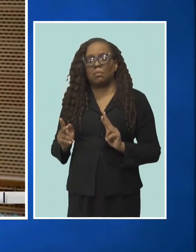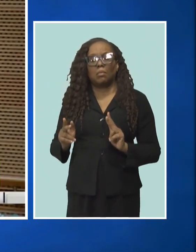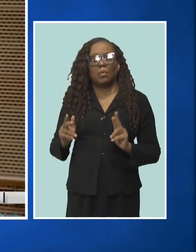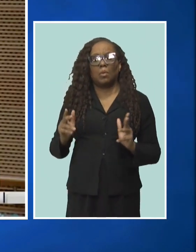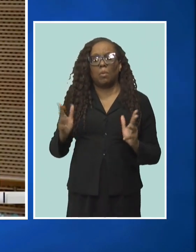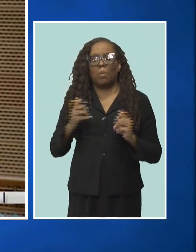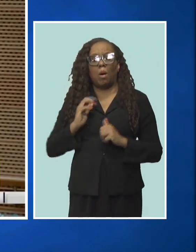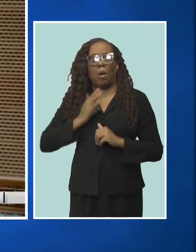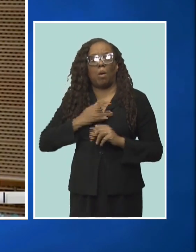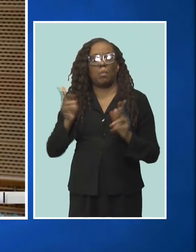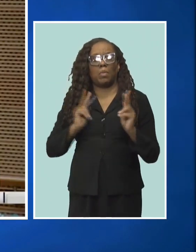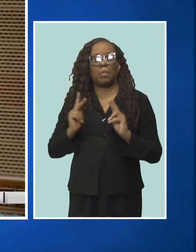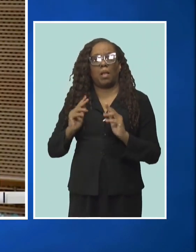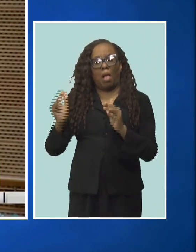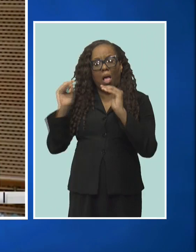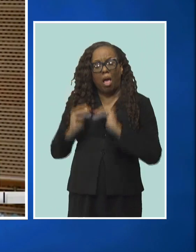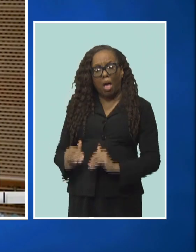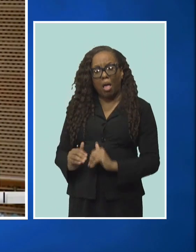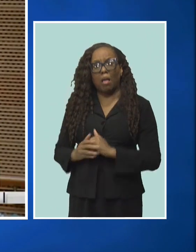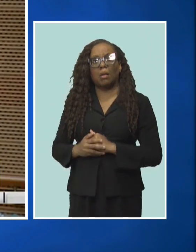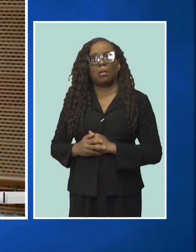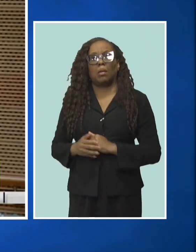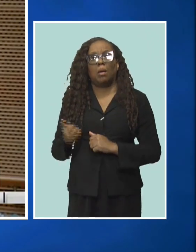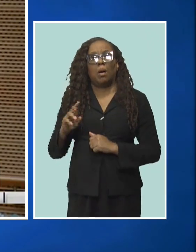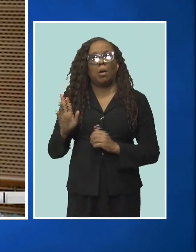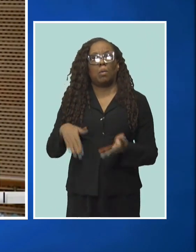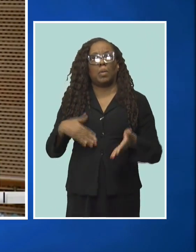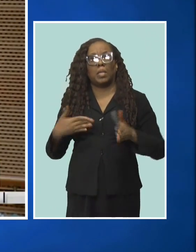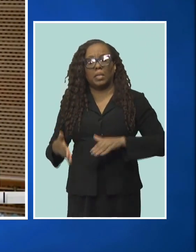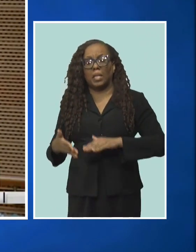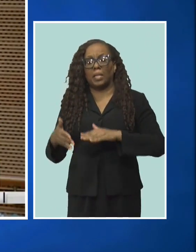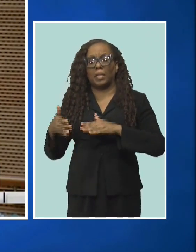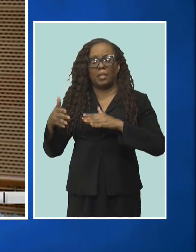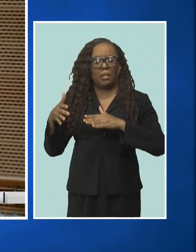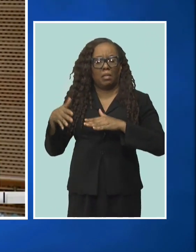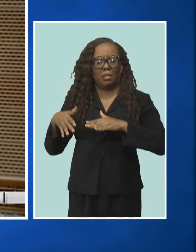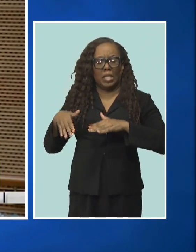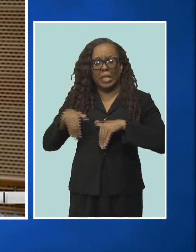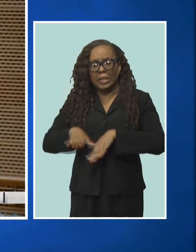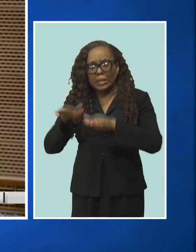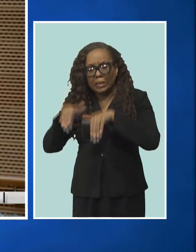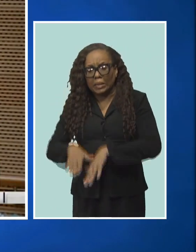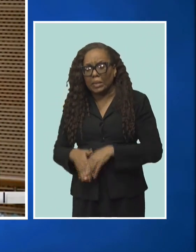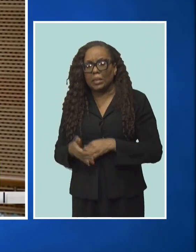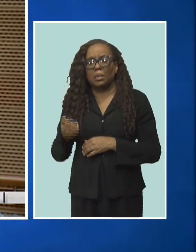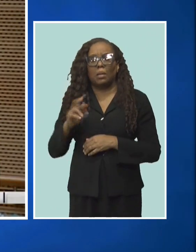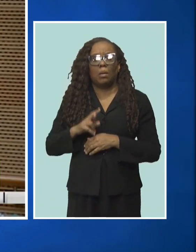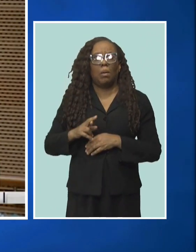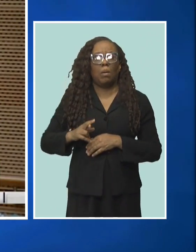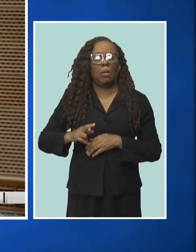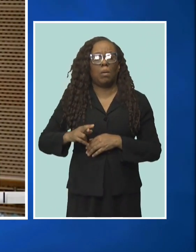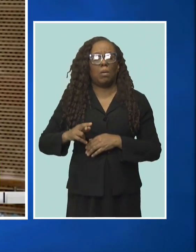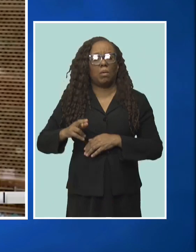at the bottom of the ocean's floor of the Atlantic or in the fields of the plantations of the Caribbean,